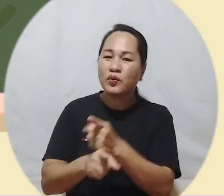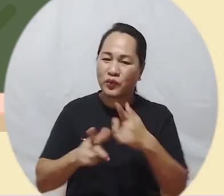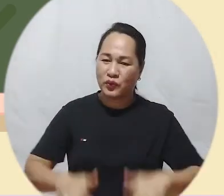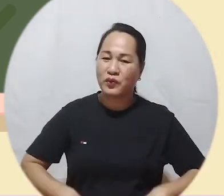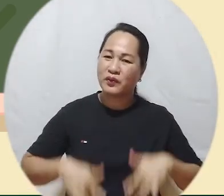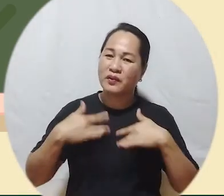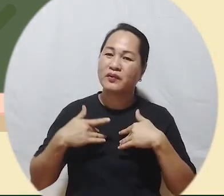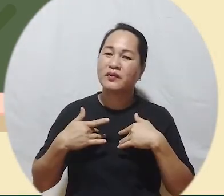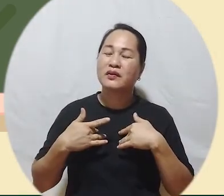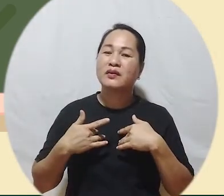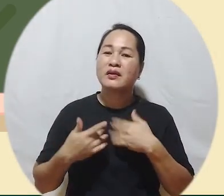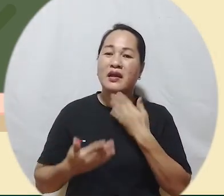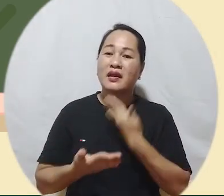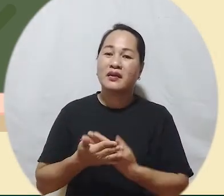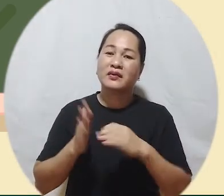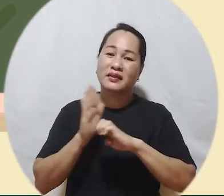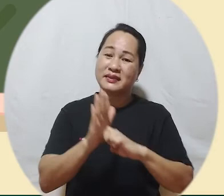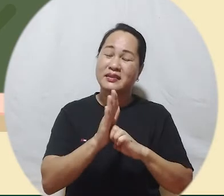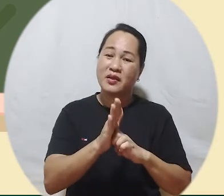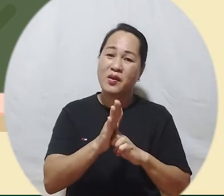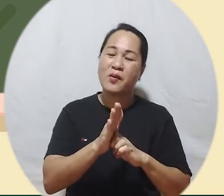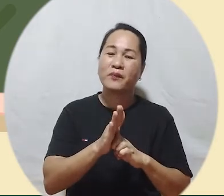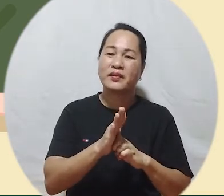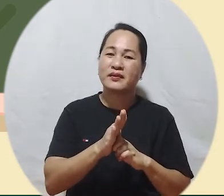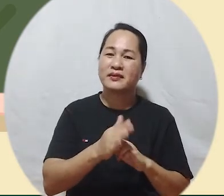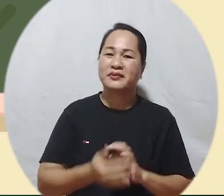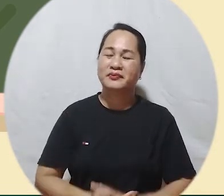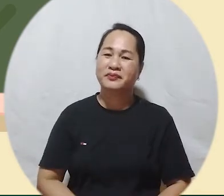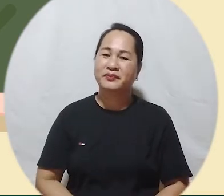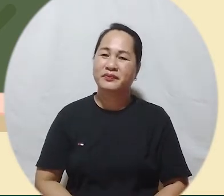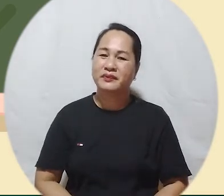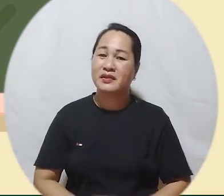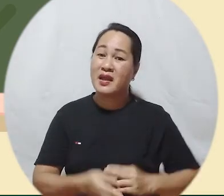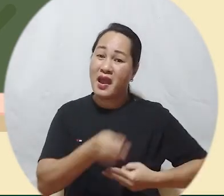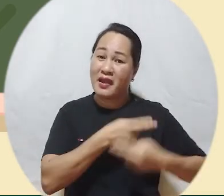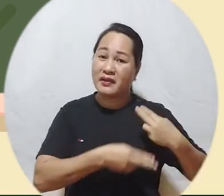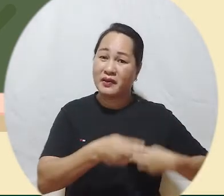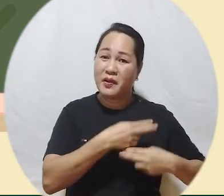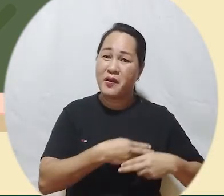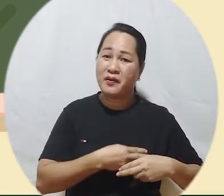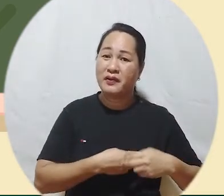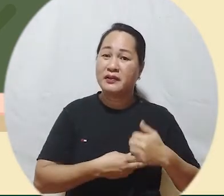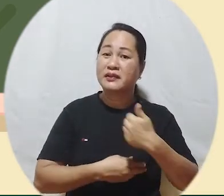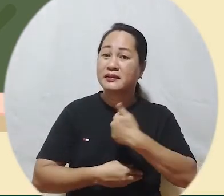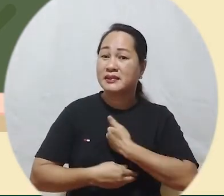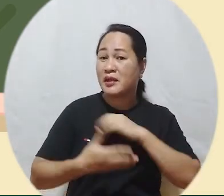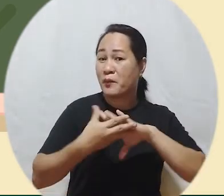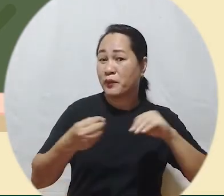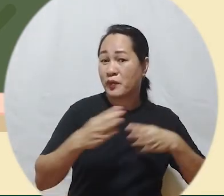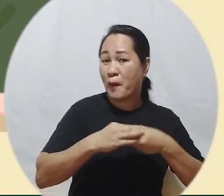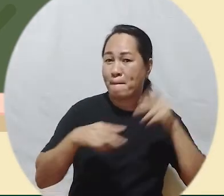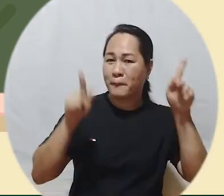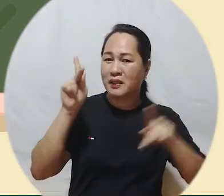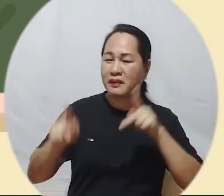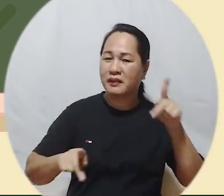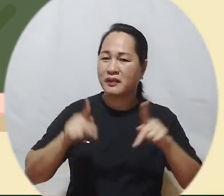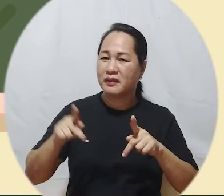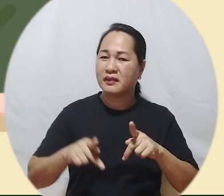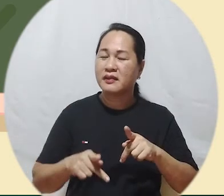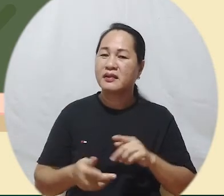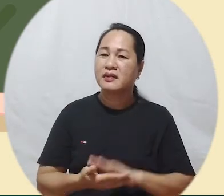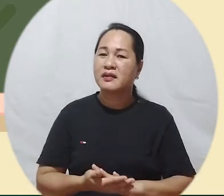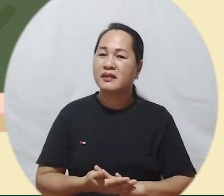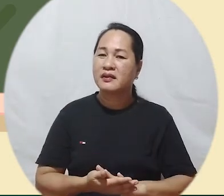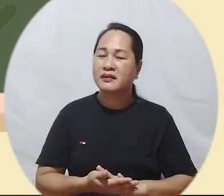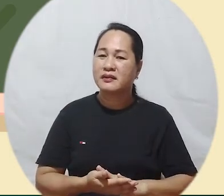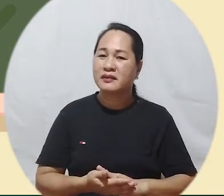real life. Some good examples of reality texts are history, biographies of people,